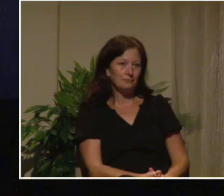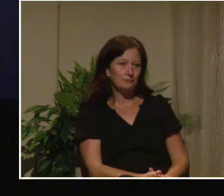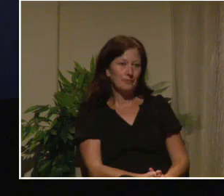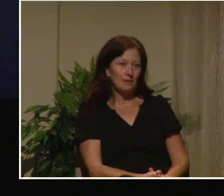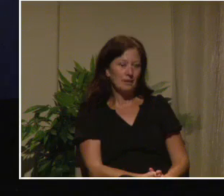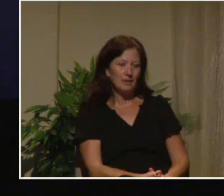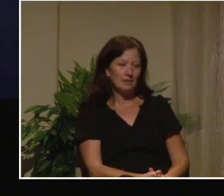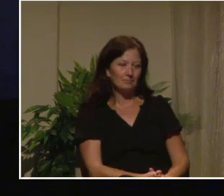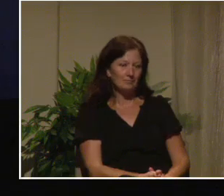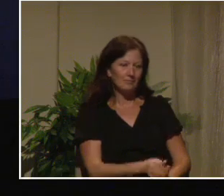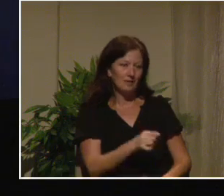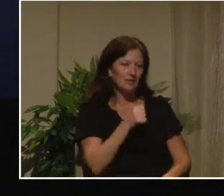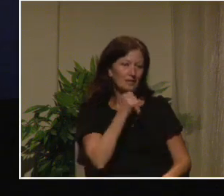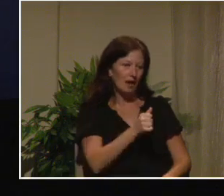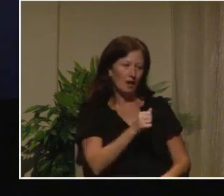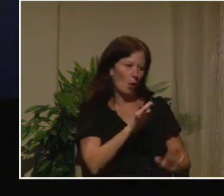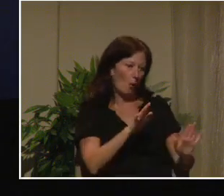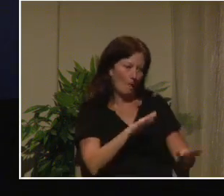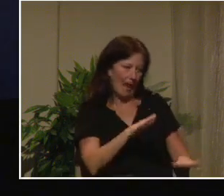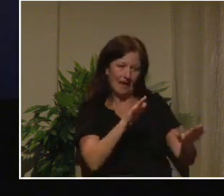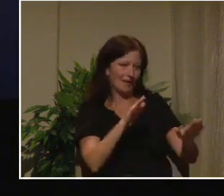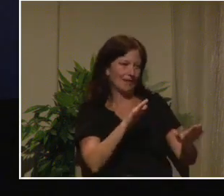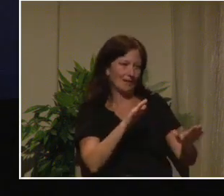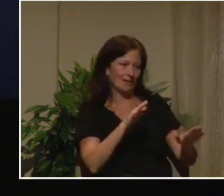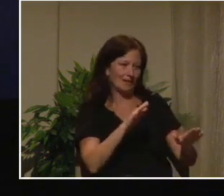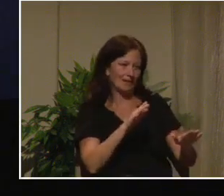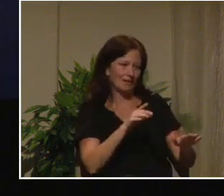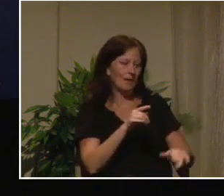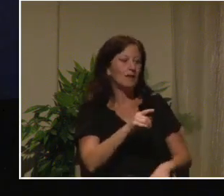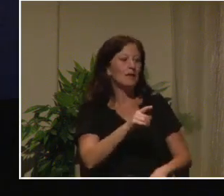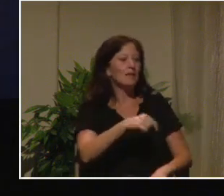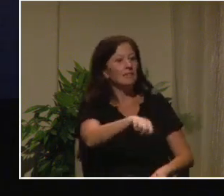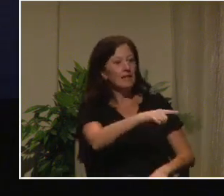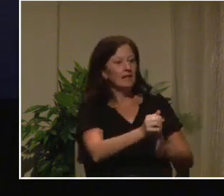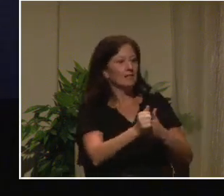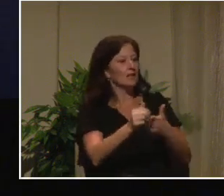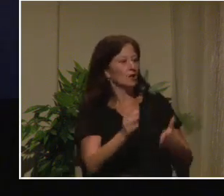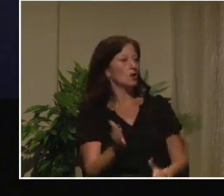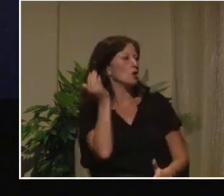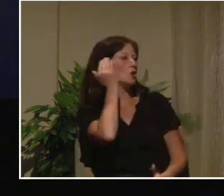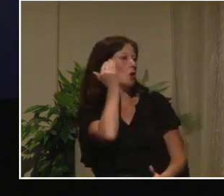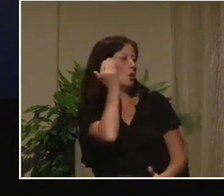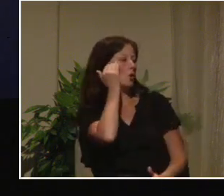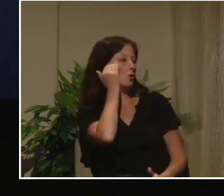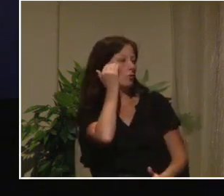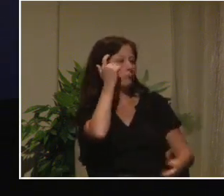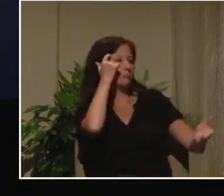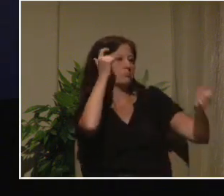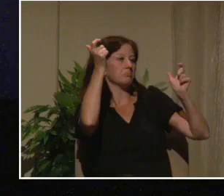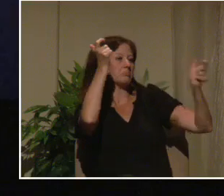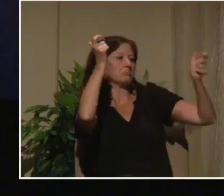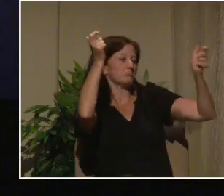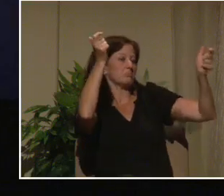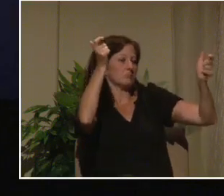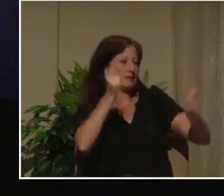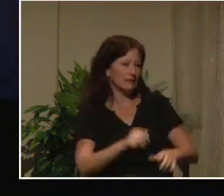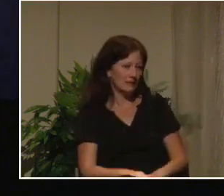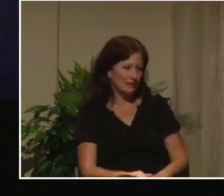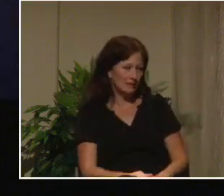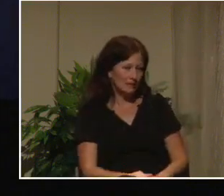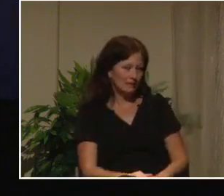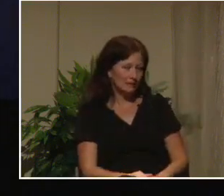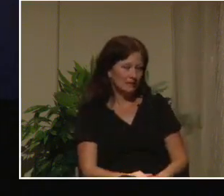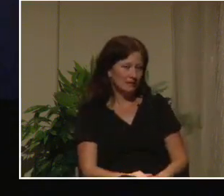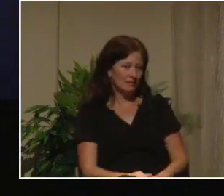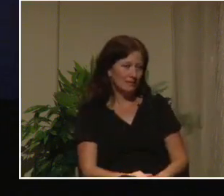But they're not obeying it, of course. They nuance it. They know the nuances, and they know how to nuance it right out the